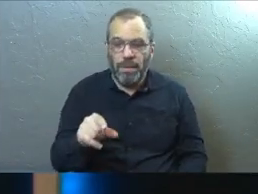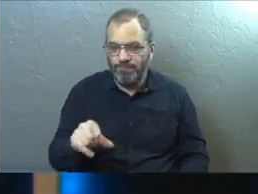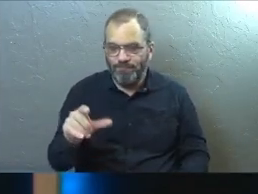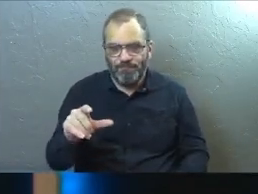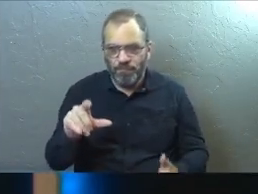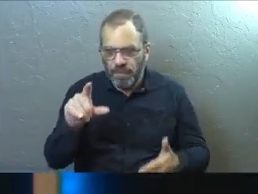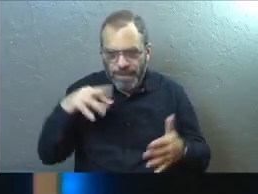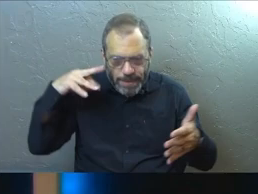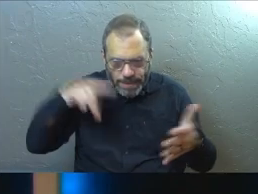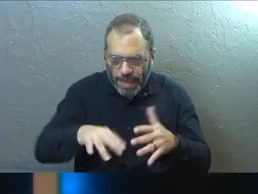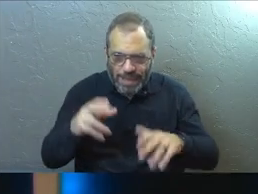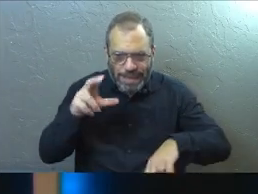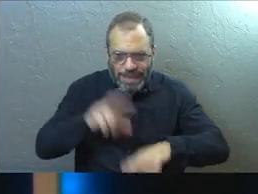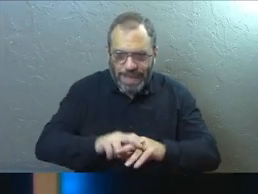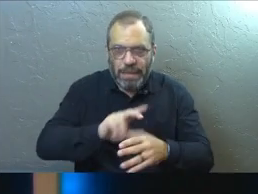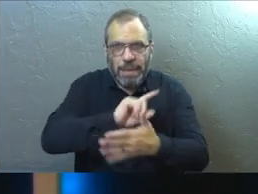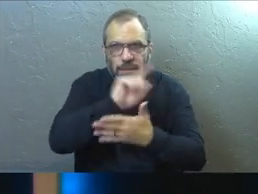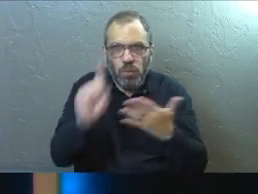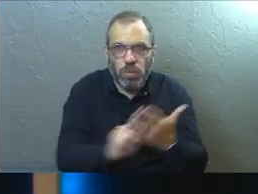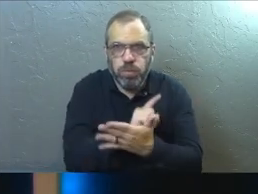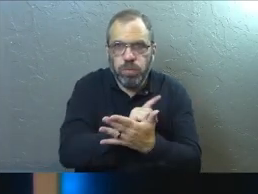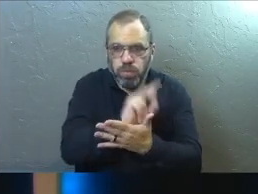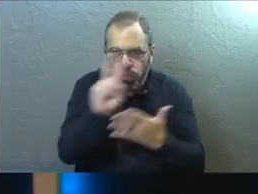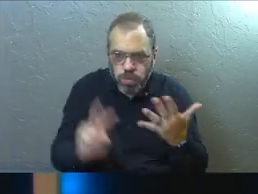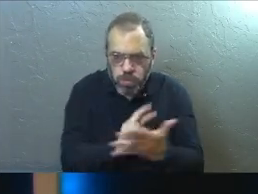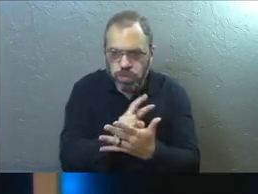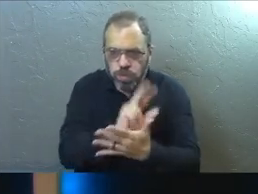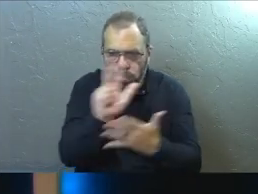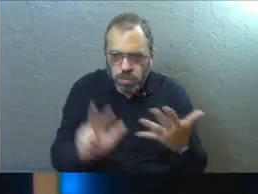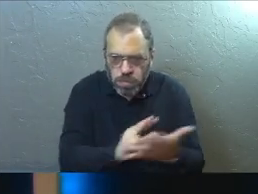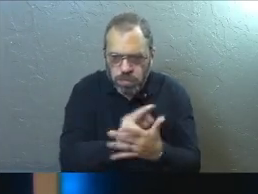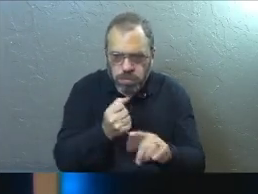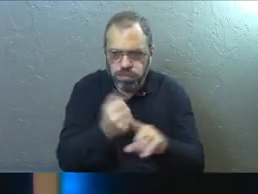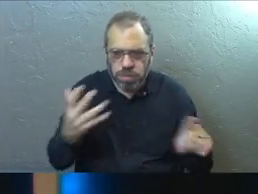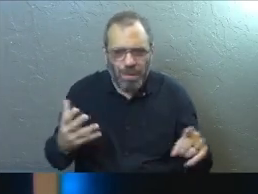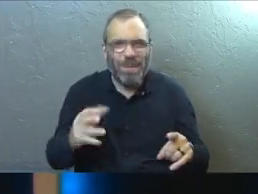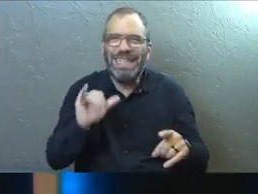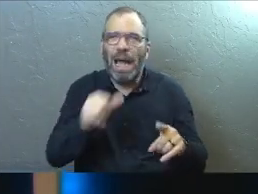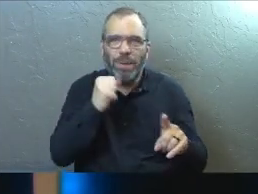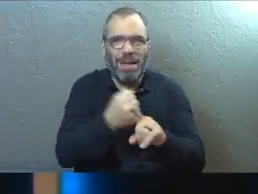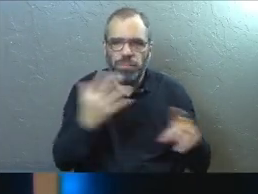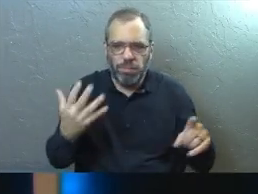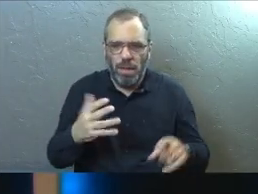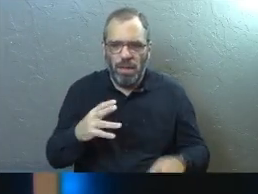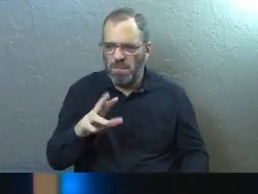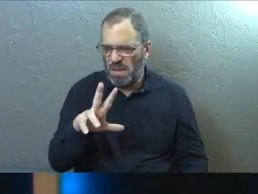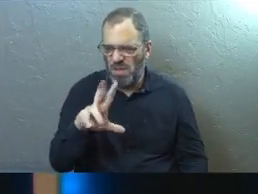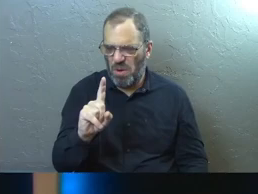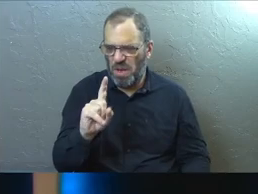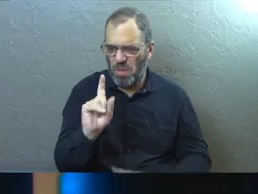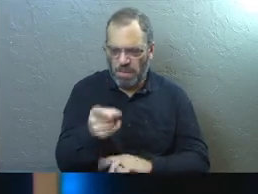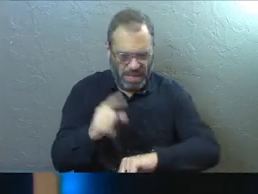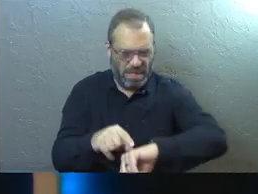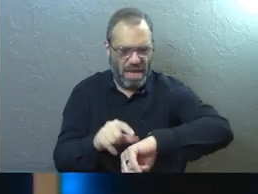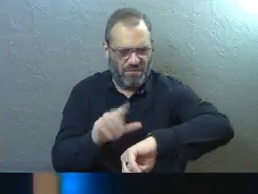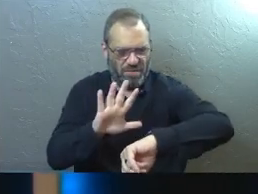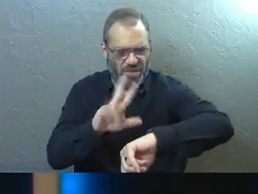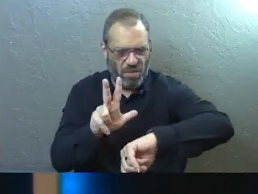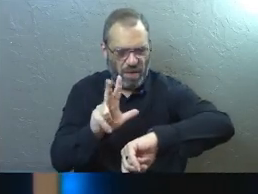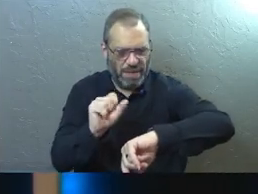could explore, and I think we could literally sit here for hours and unpack this phrase. We won't do that this morning. We'll be here for about 31 minutes and 53